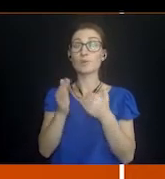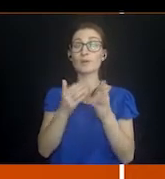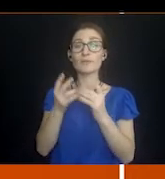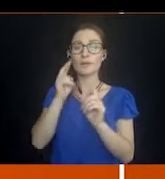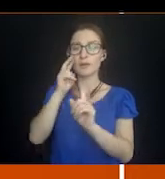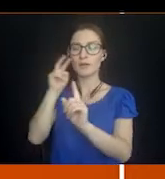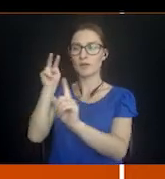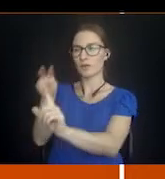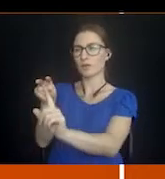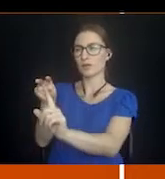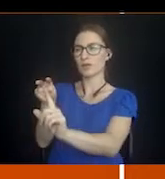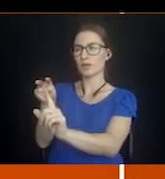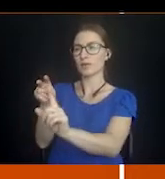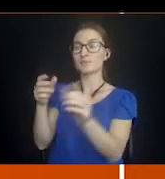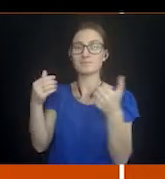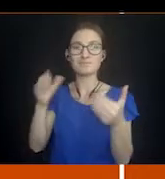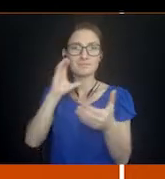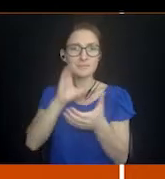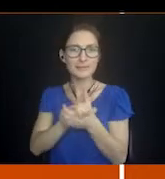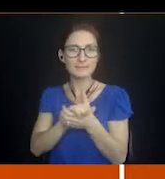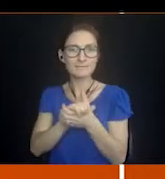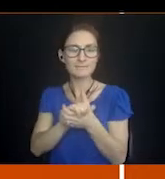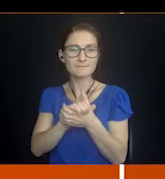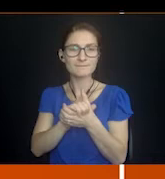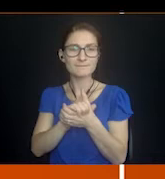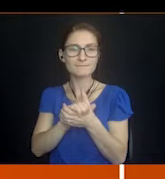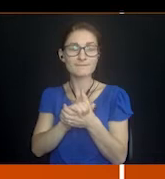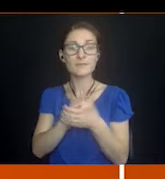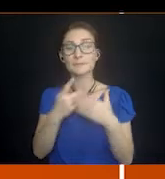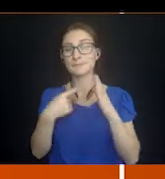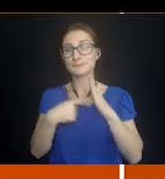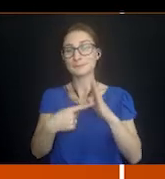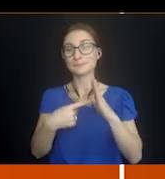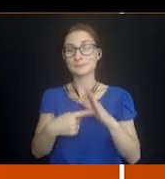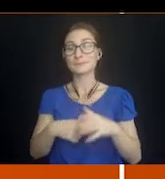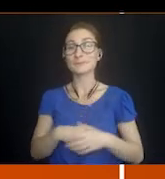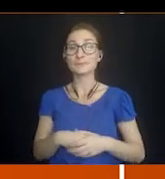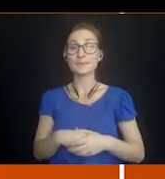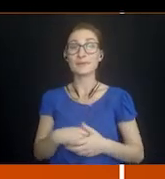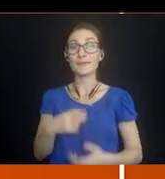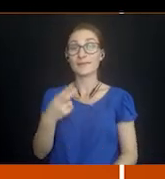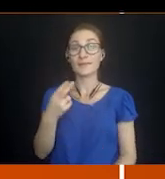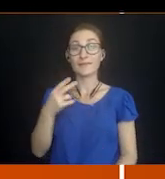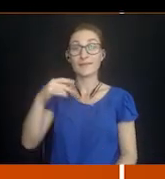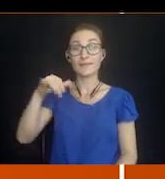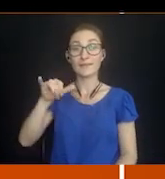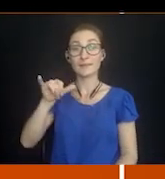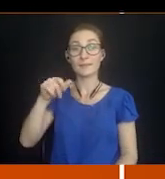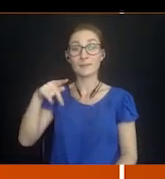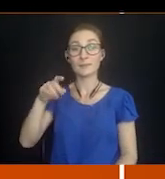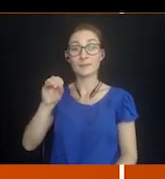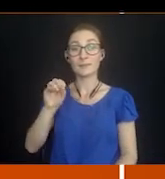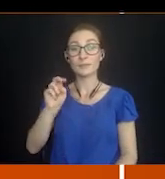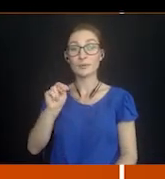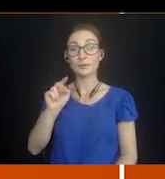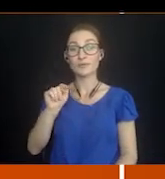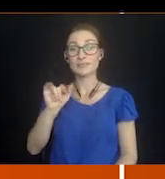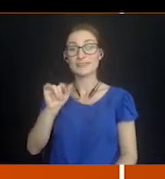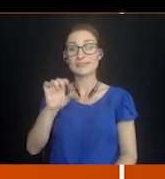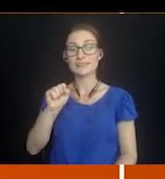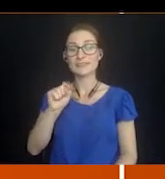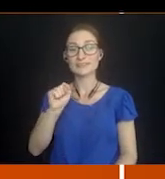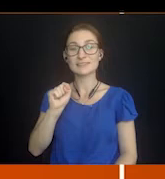start believing whatever you perceive or whatever you think. So, I mean, for instance,